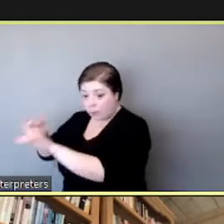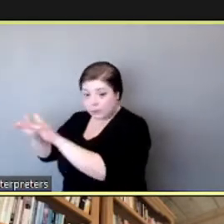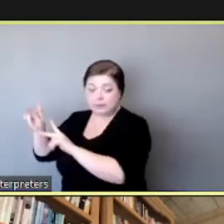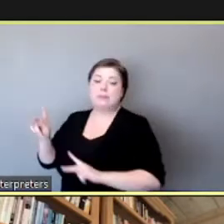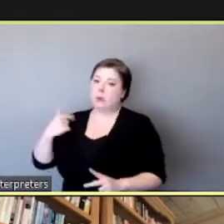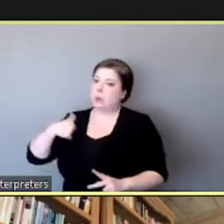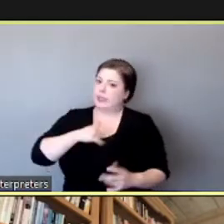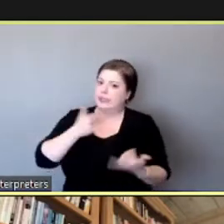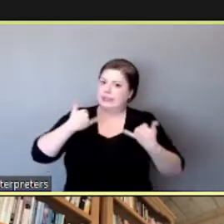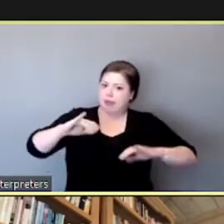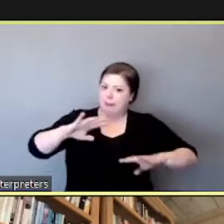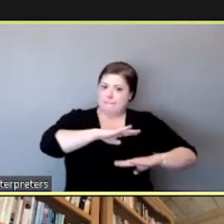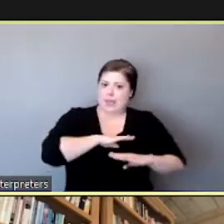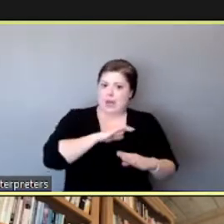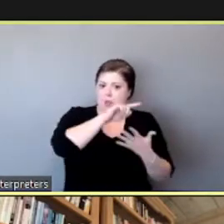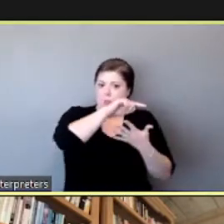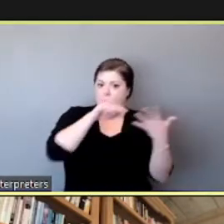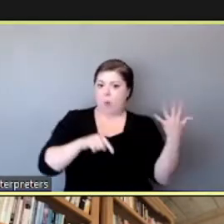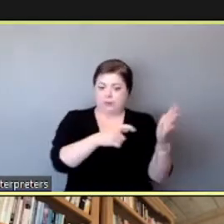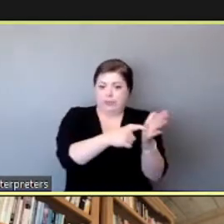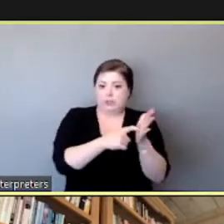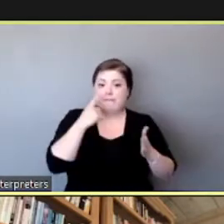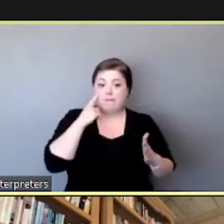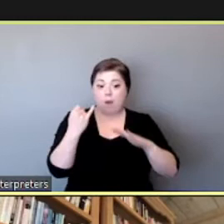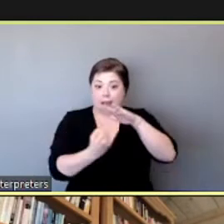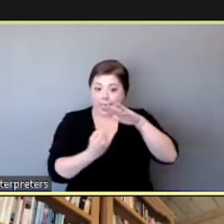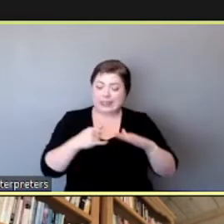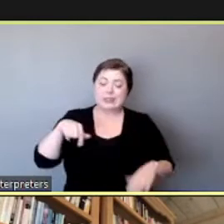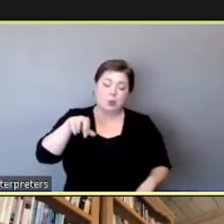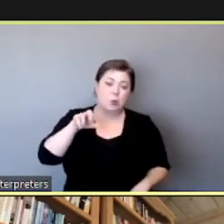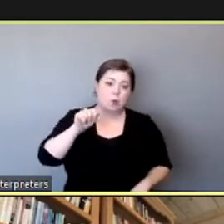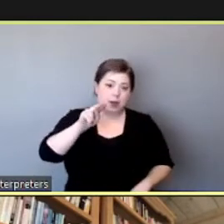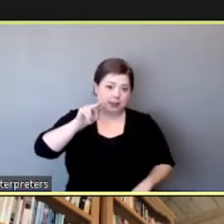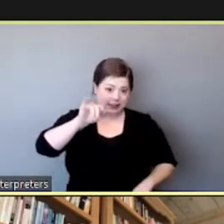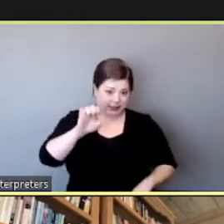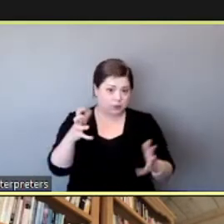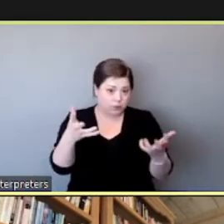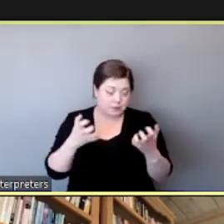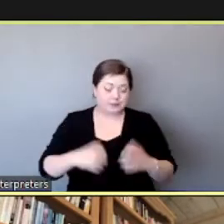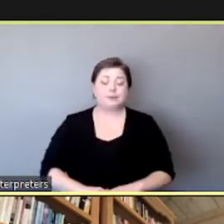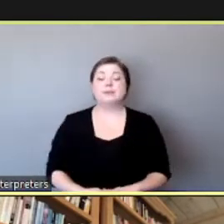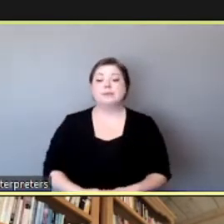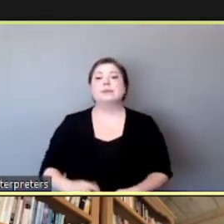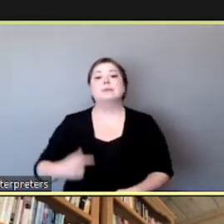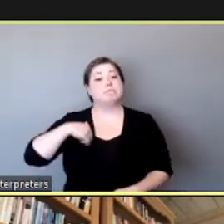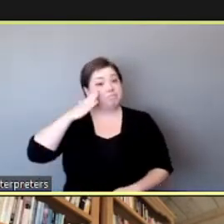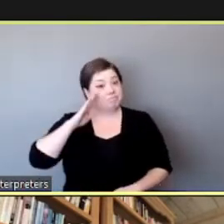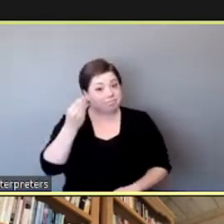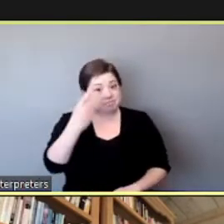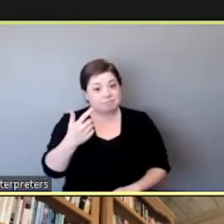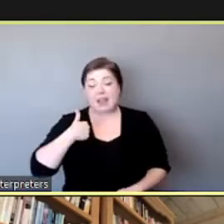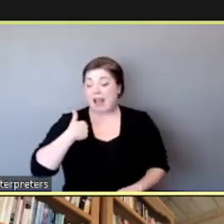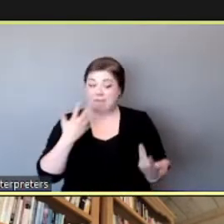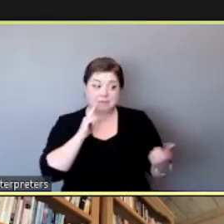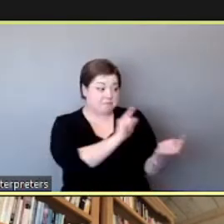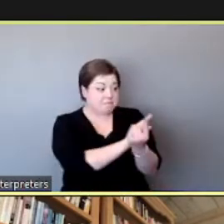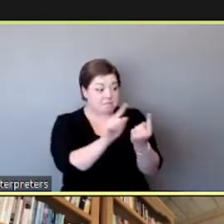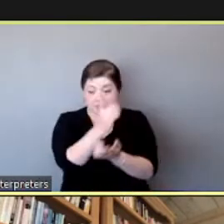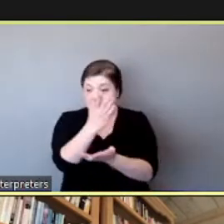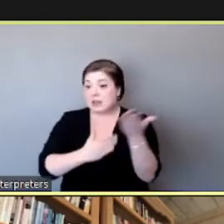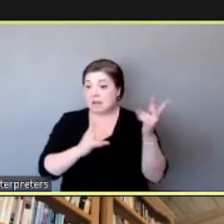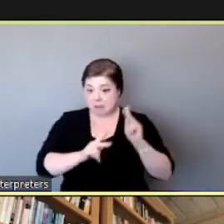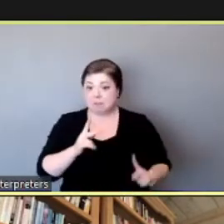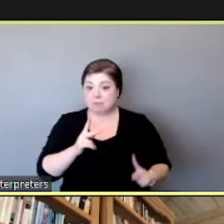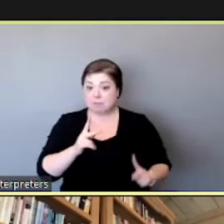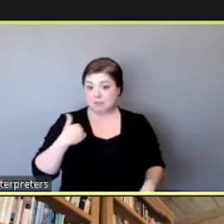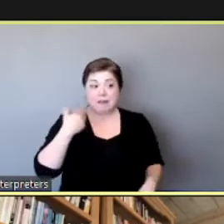those isolation and quarantine. And then the other thing is I've run into some people I know who say